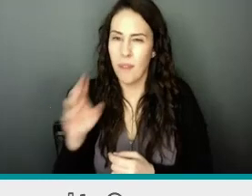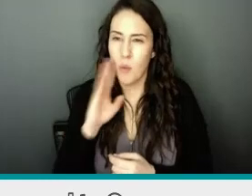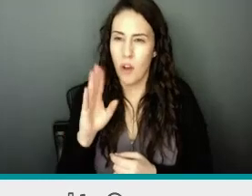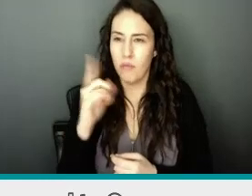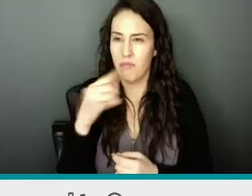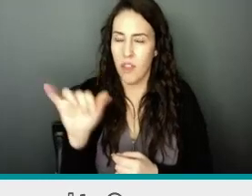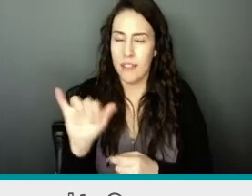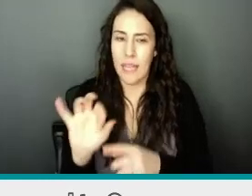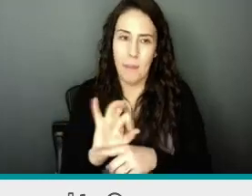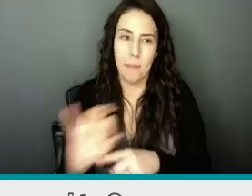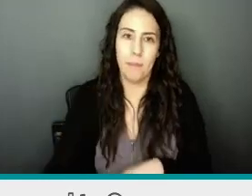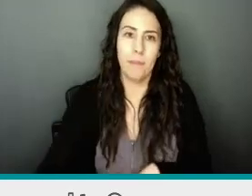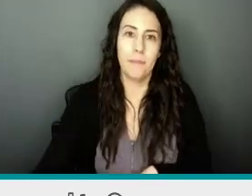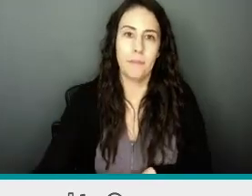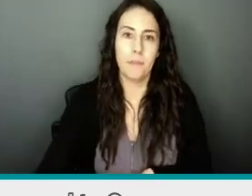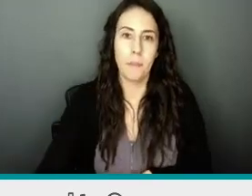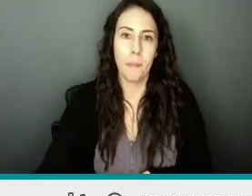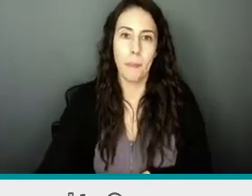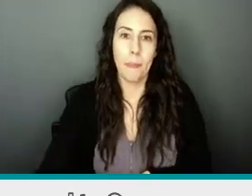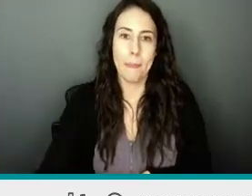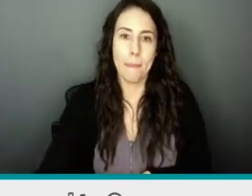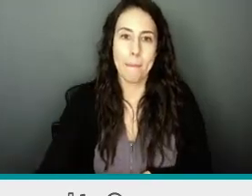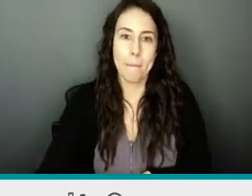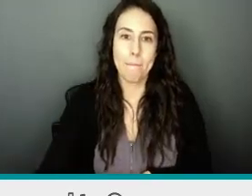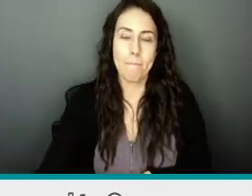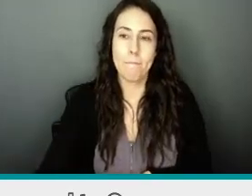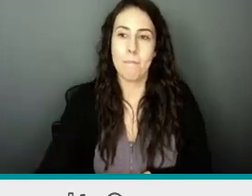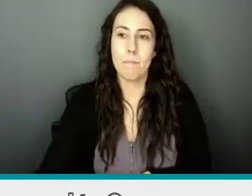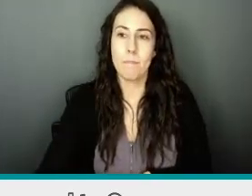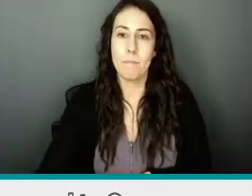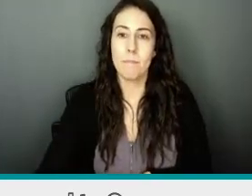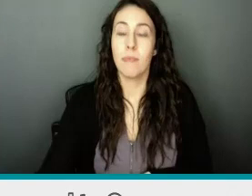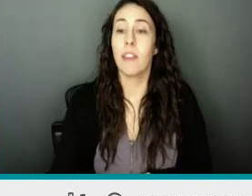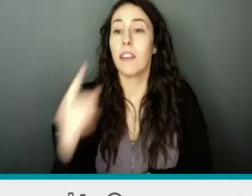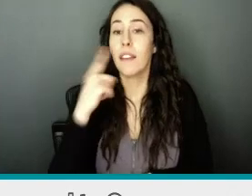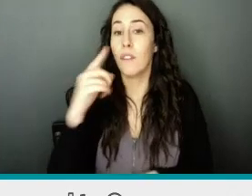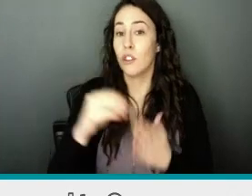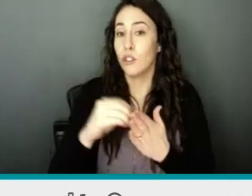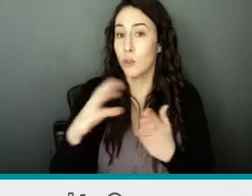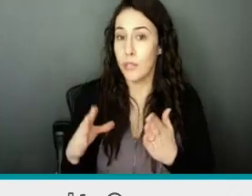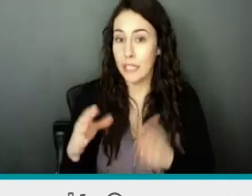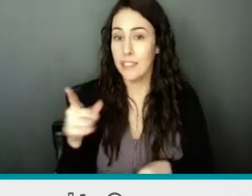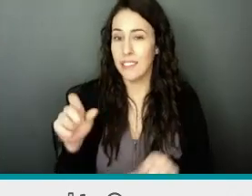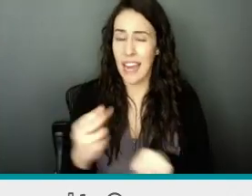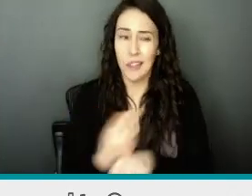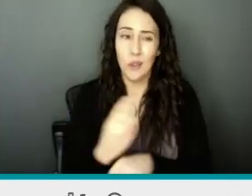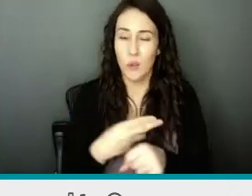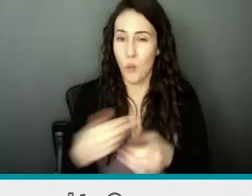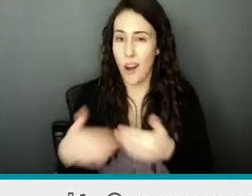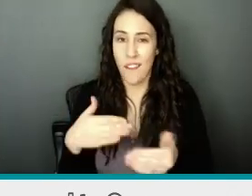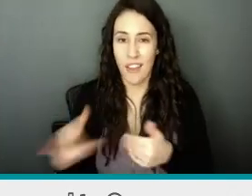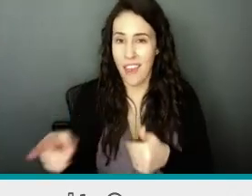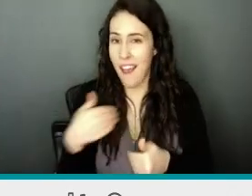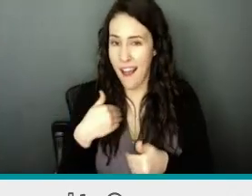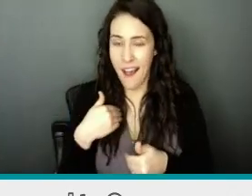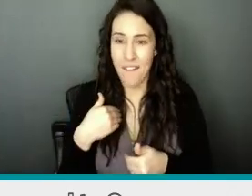that said, I want to show you just a couple of things. For students, students can use whatever they have. This is hardware agnostic. They don't need to